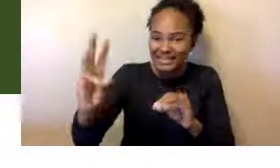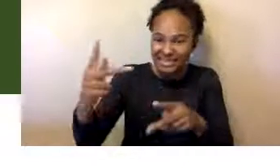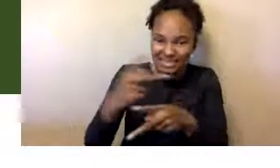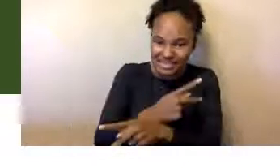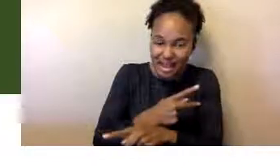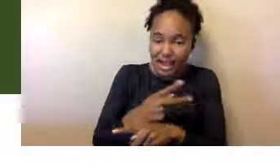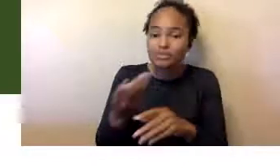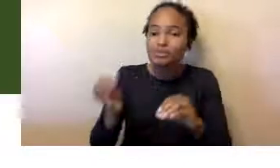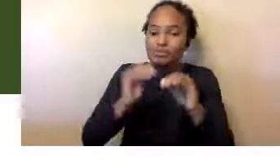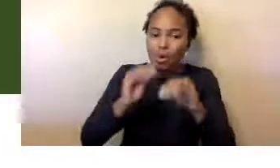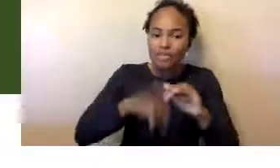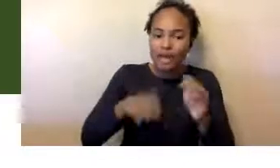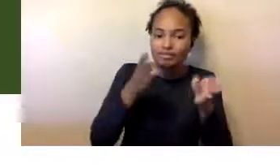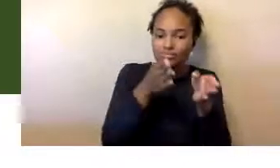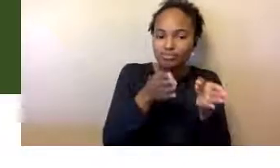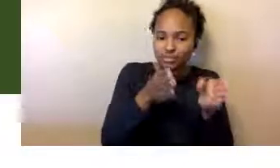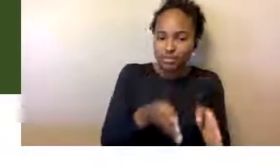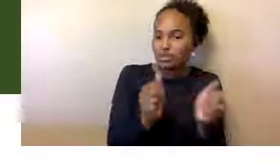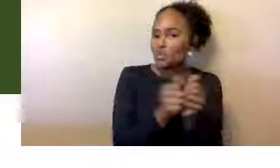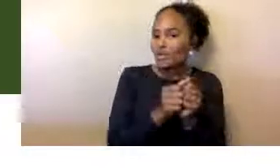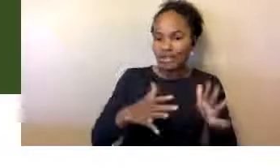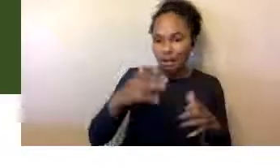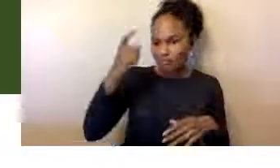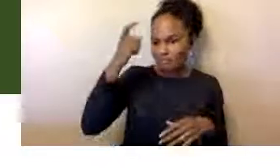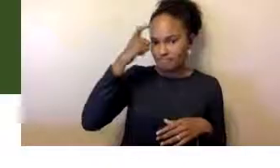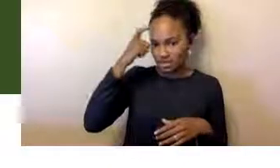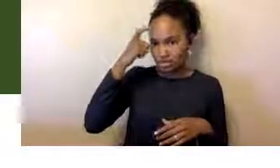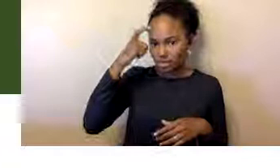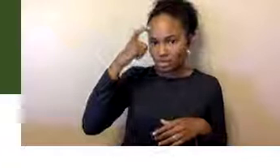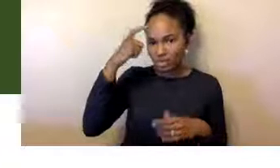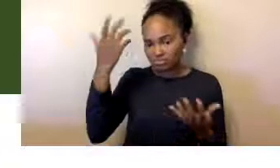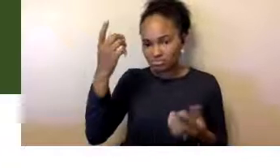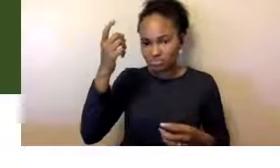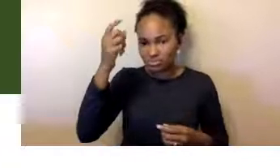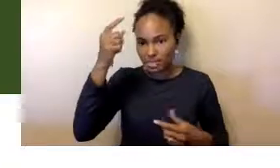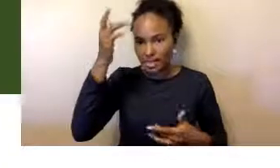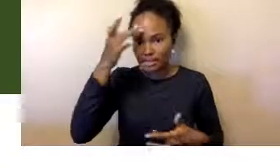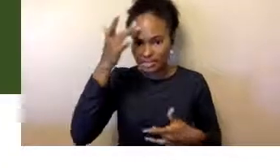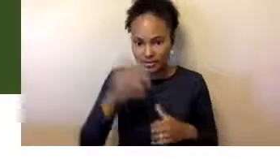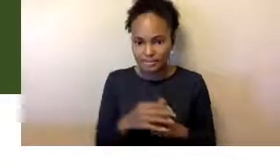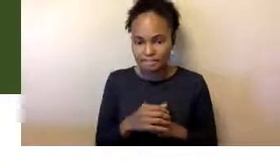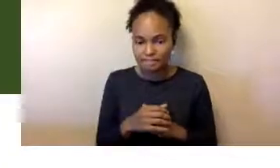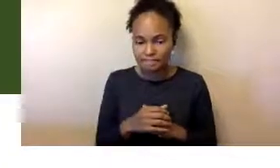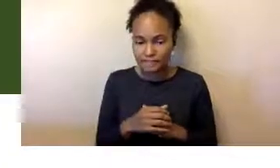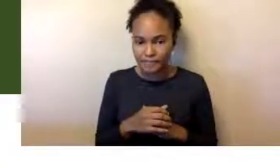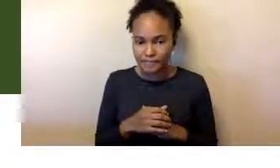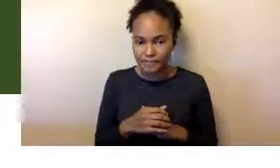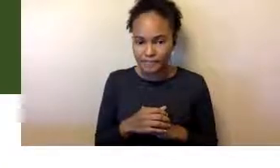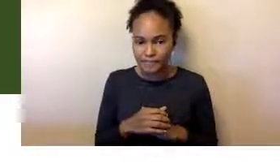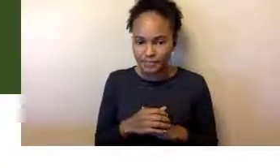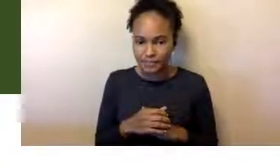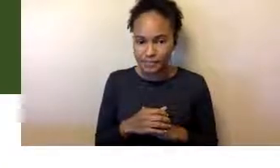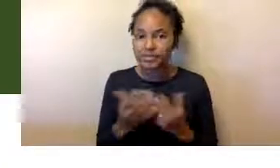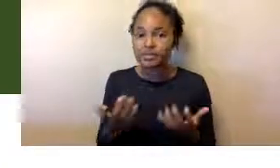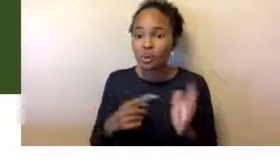mental illness, and than persons without mental illness. So what that really shows is that people with